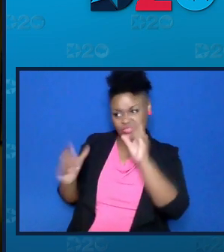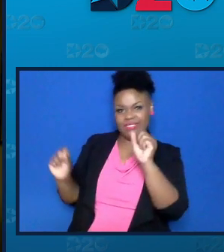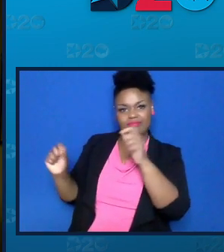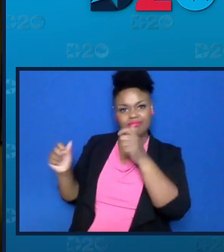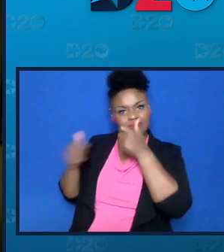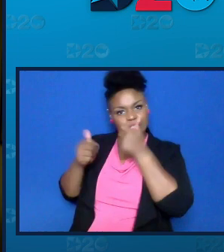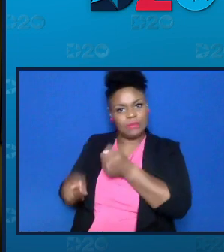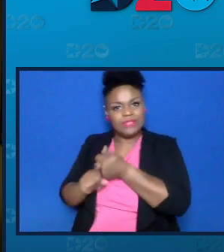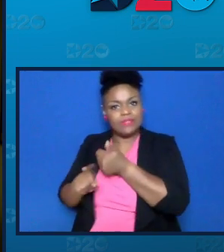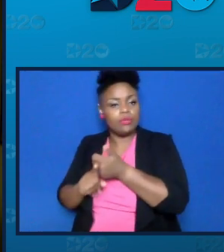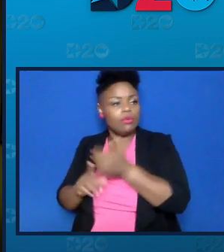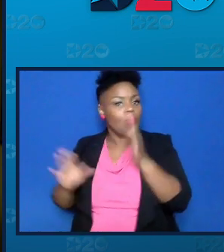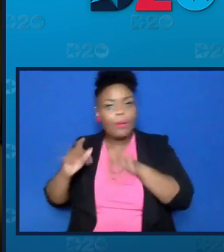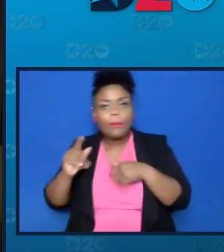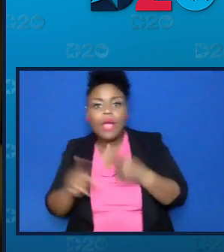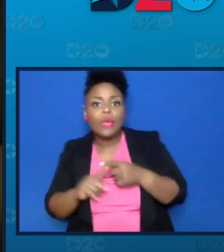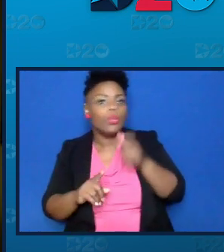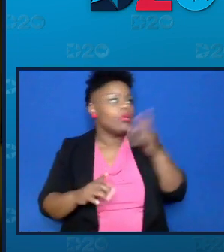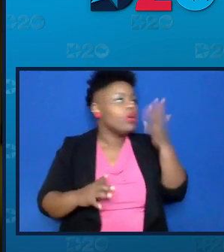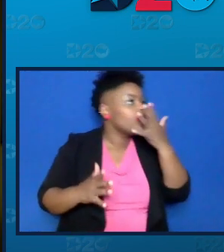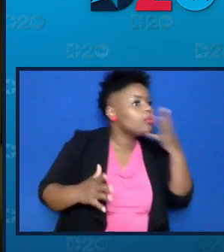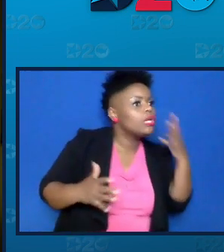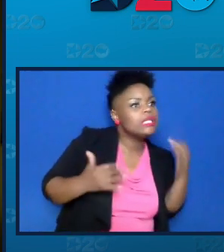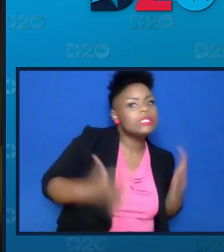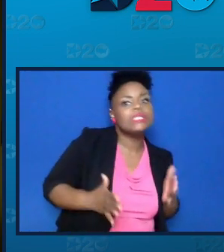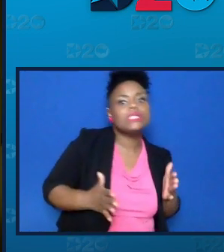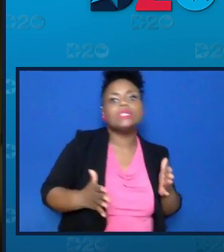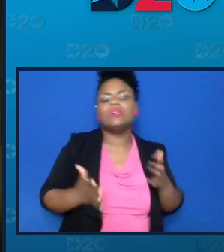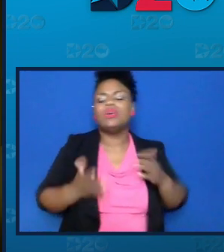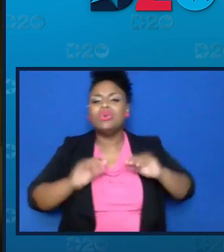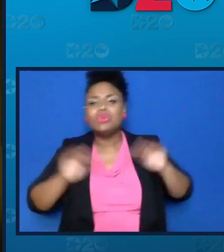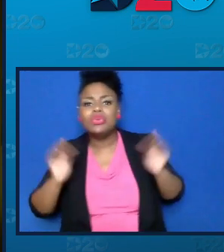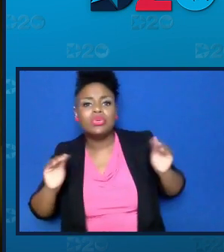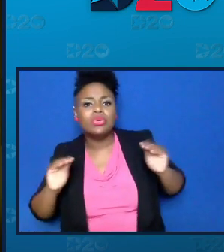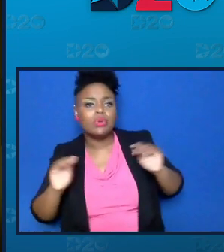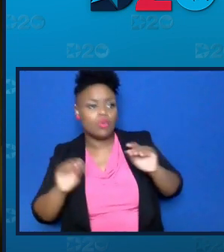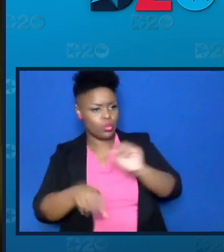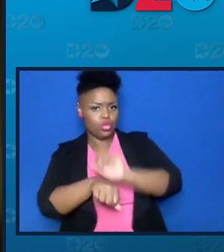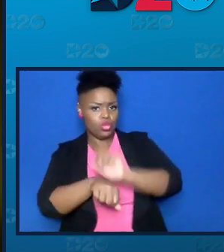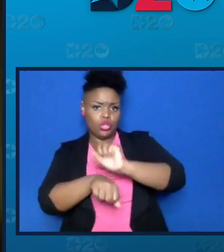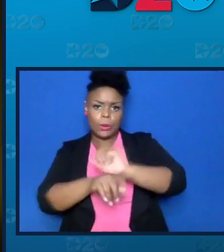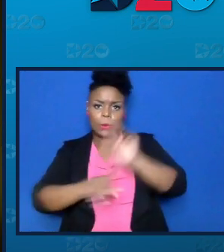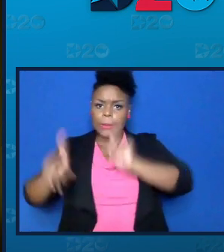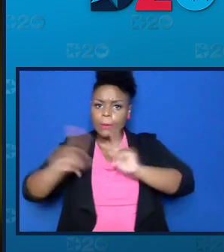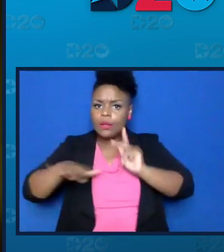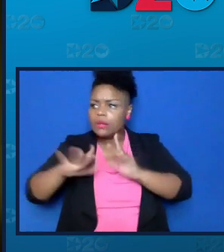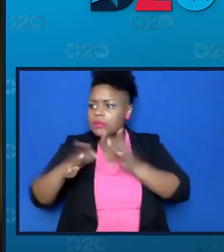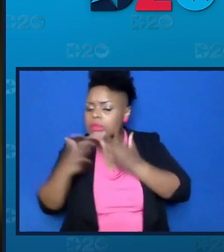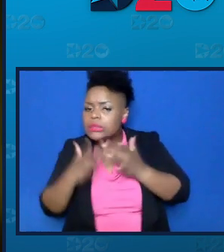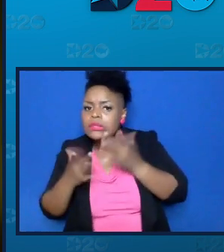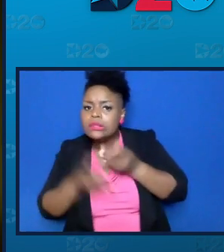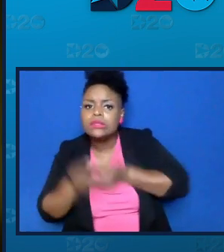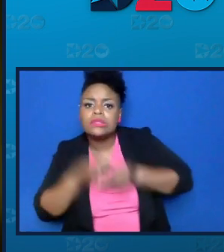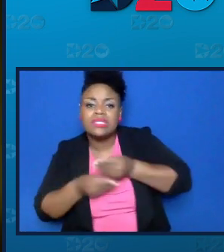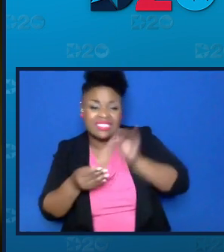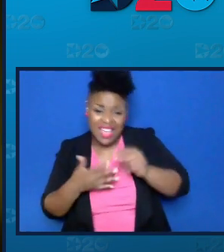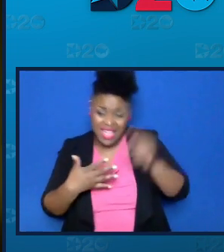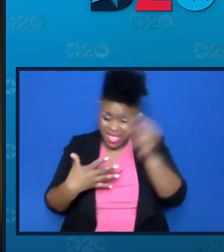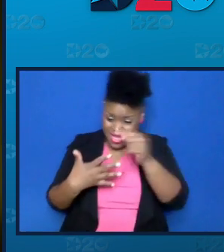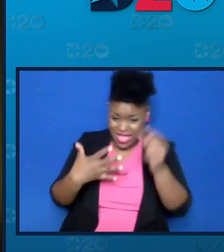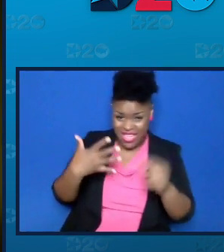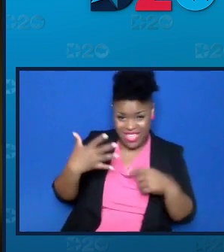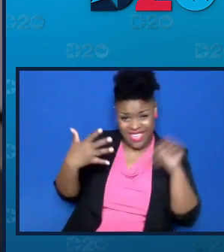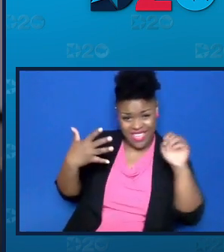isolationism, and a lack of economic opportunity for working people are all preventing us from realizing our